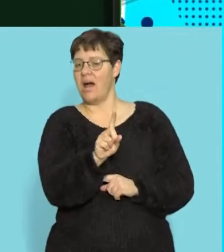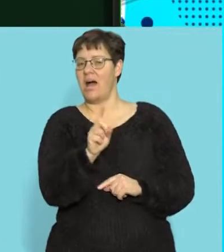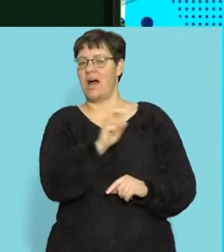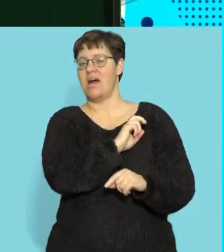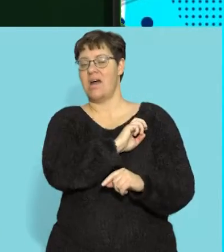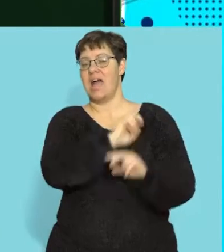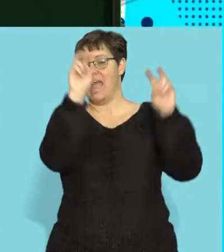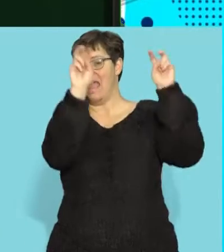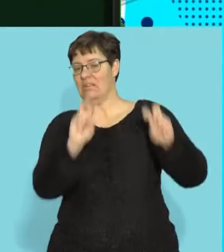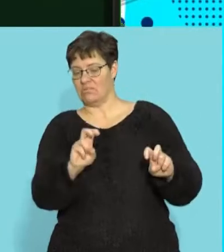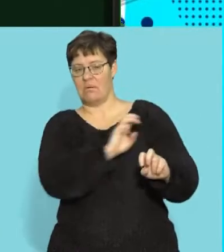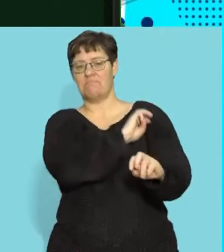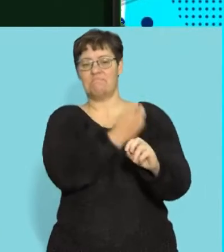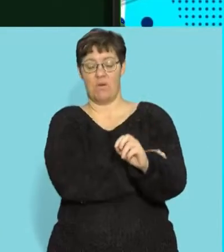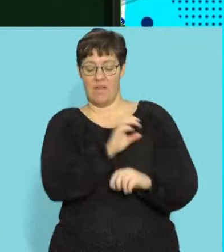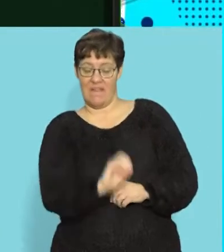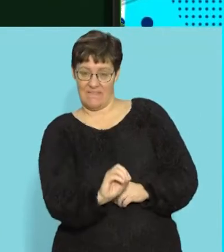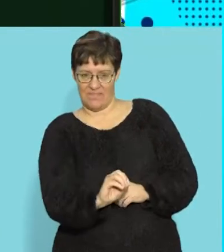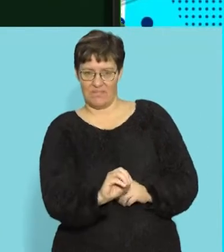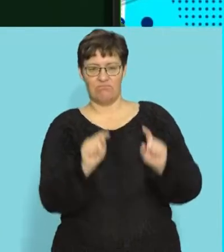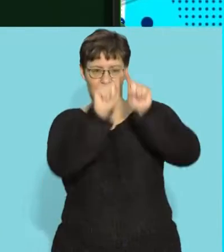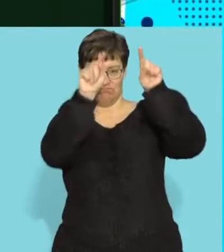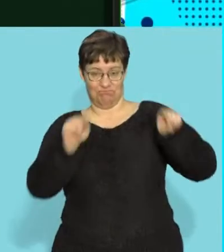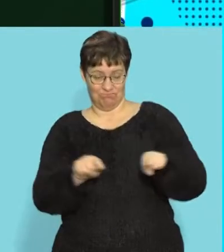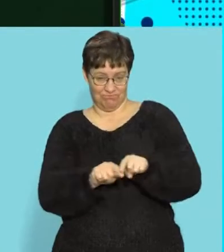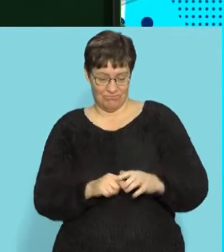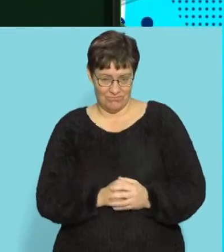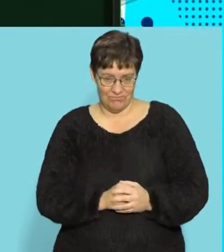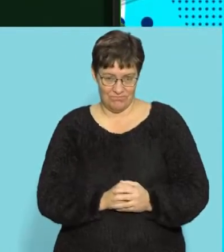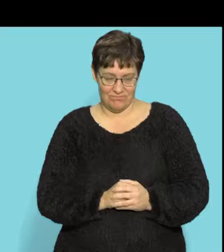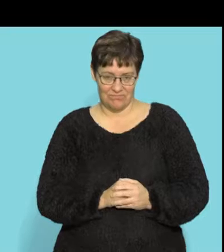to do with power in the context of electric circuits. Right.